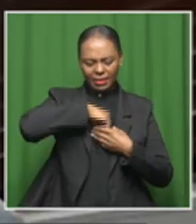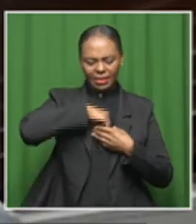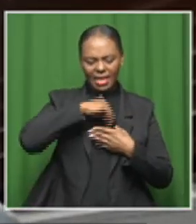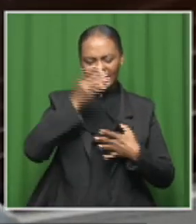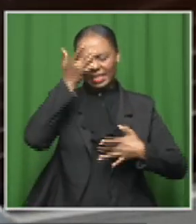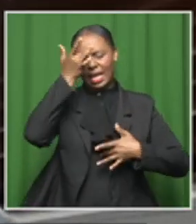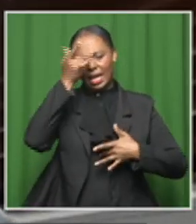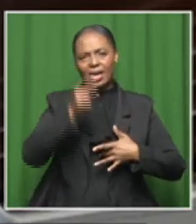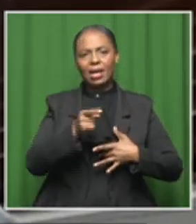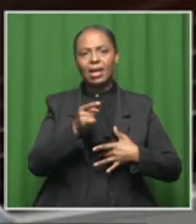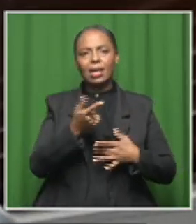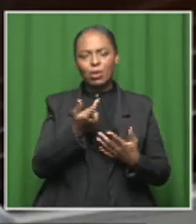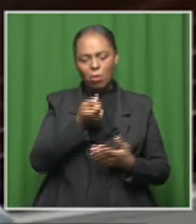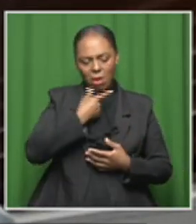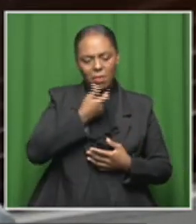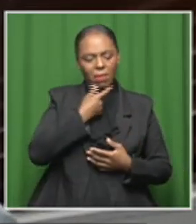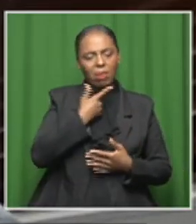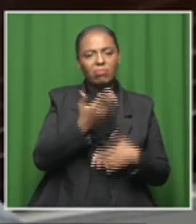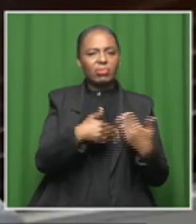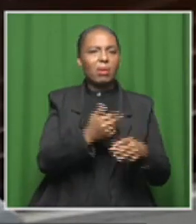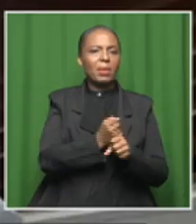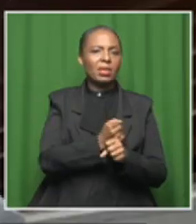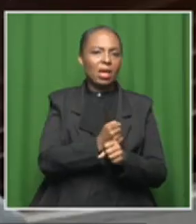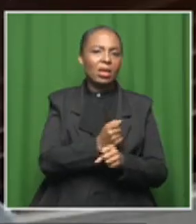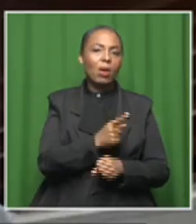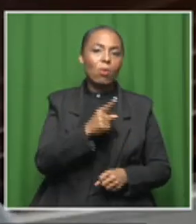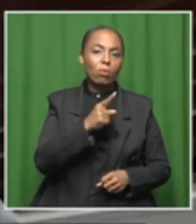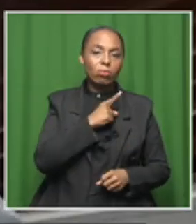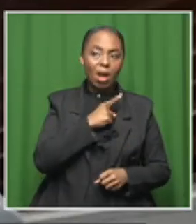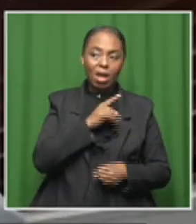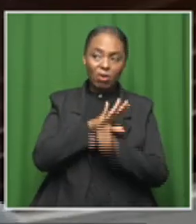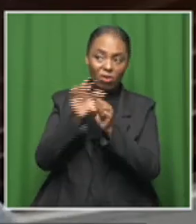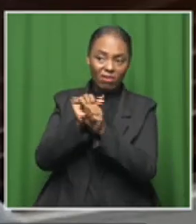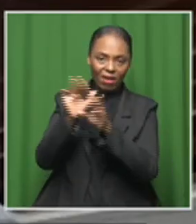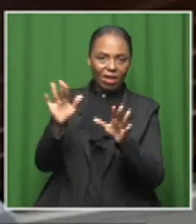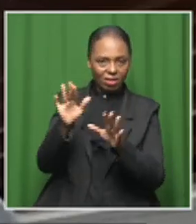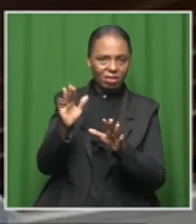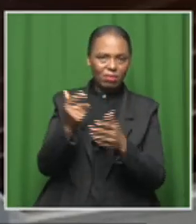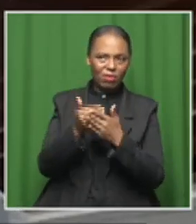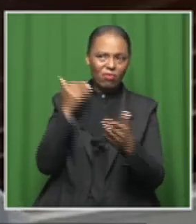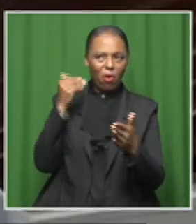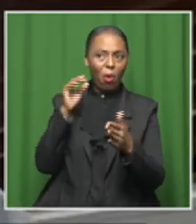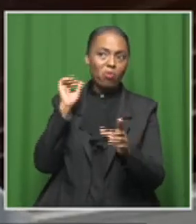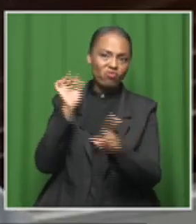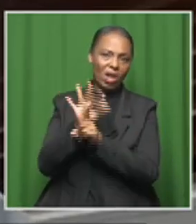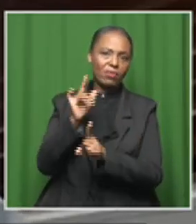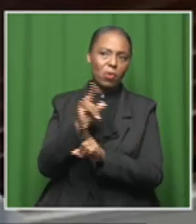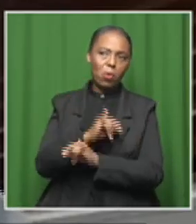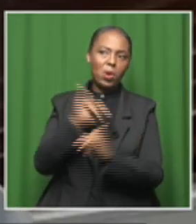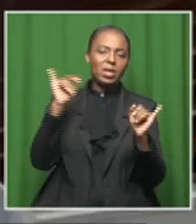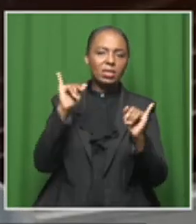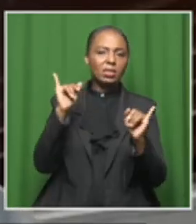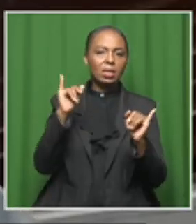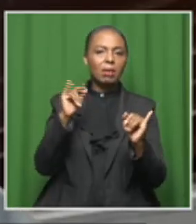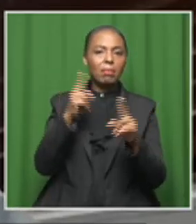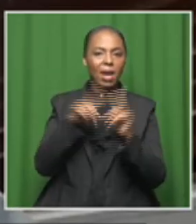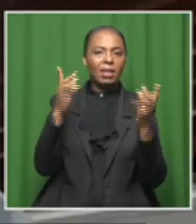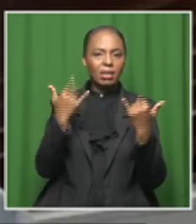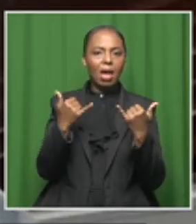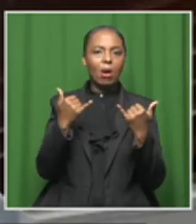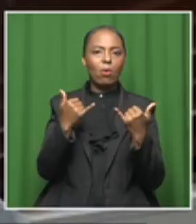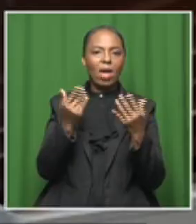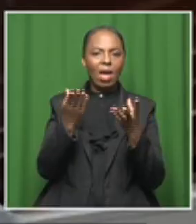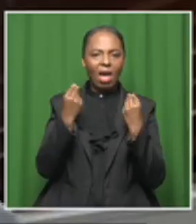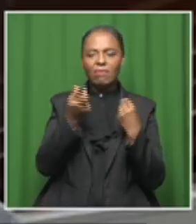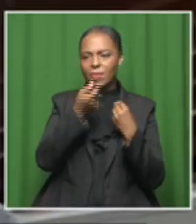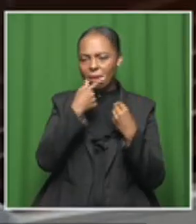heard about it so many years ago in 2020 because it was a new infection. It came into the population and there was no immunity. Now we have immunity, and even as